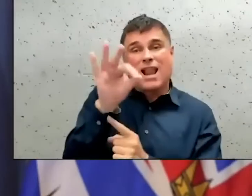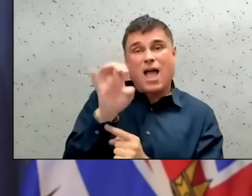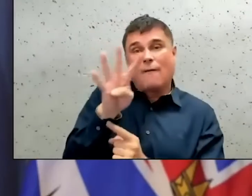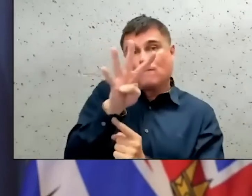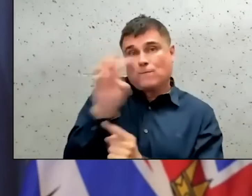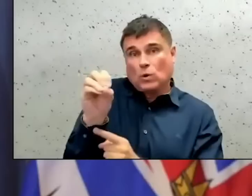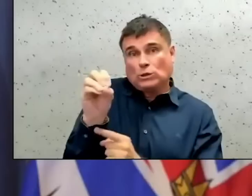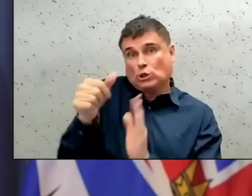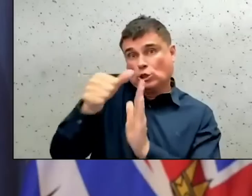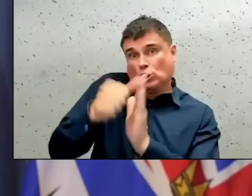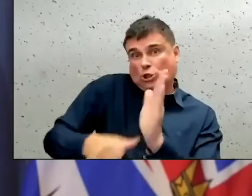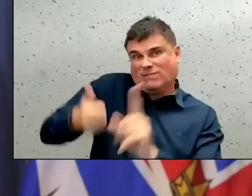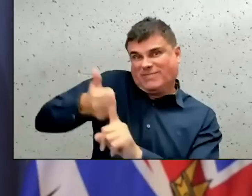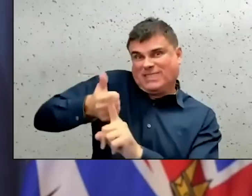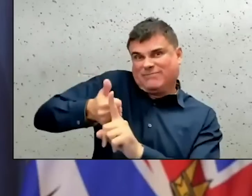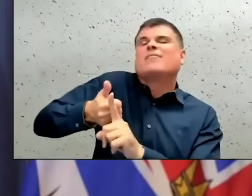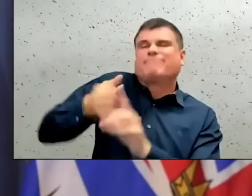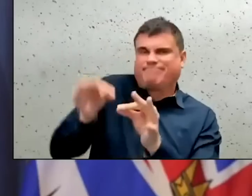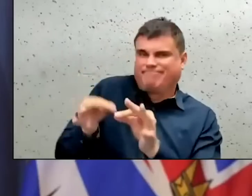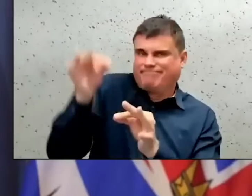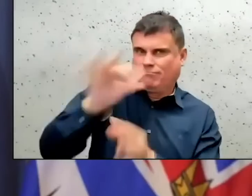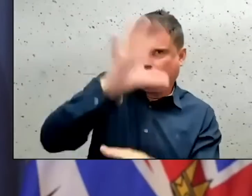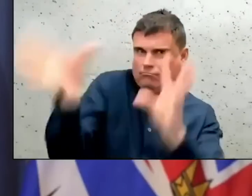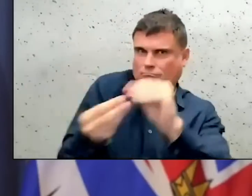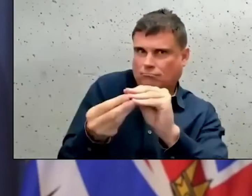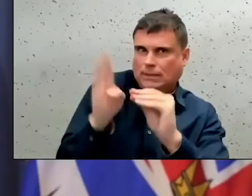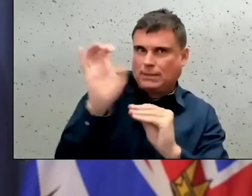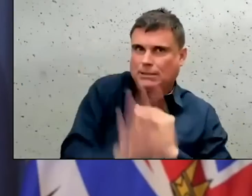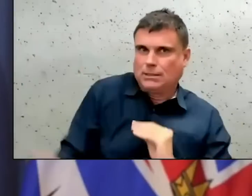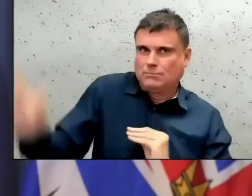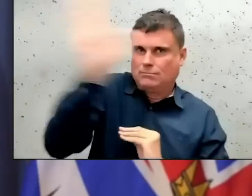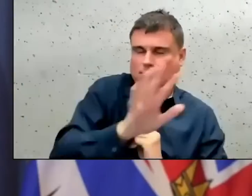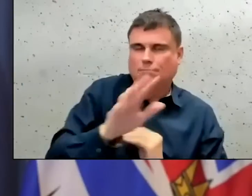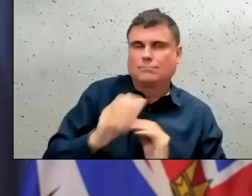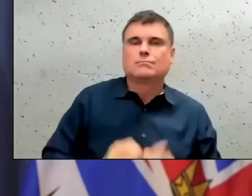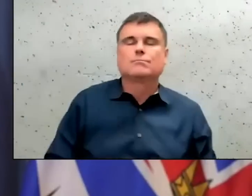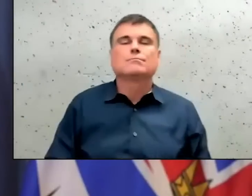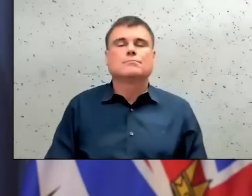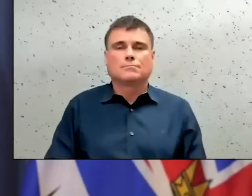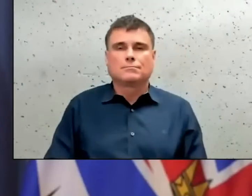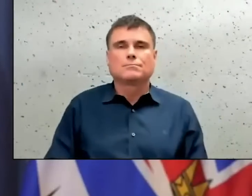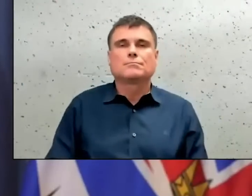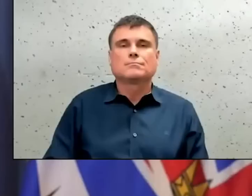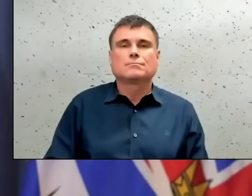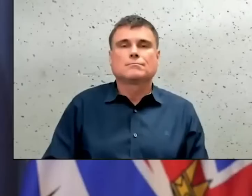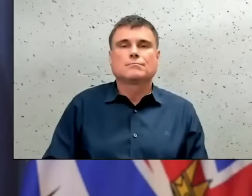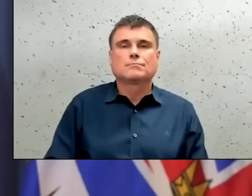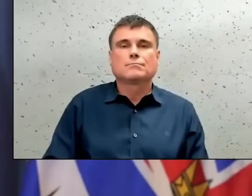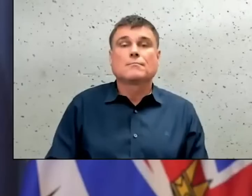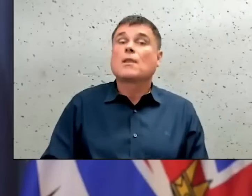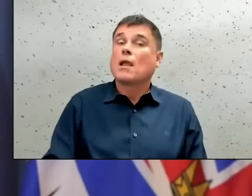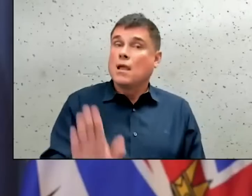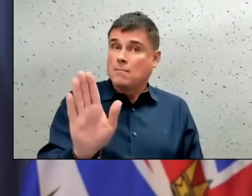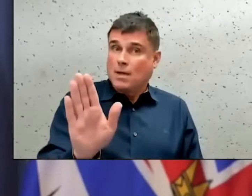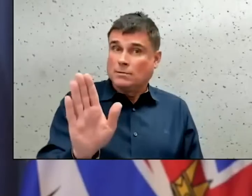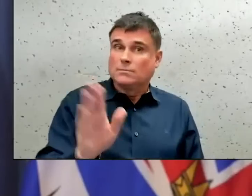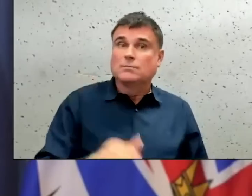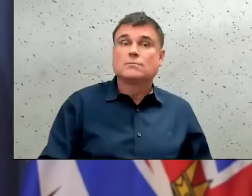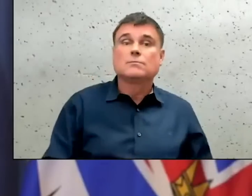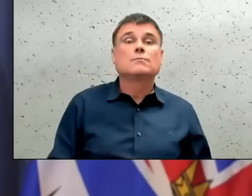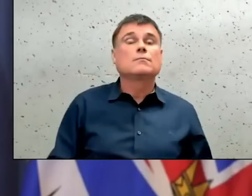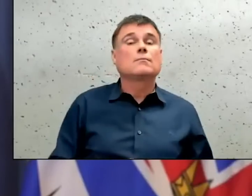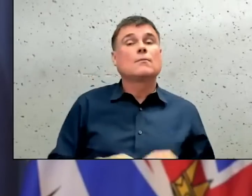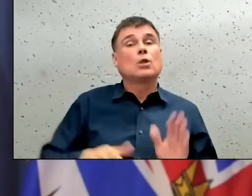that period as we add the numbers up through week onto week of reporting. That said, surgeries are continuing across